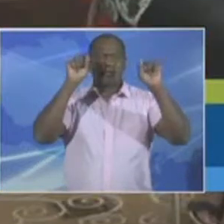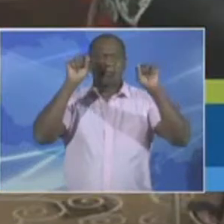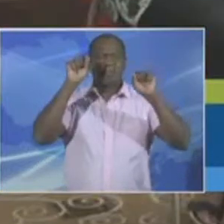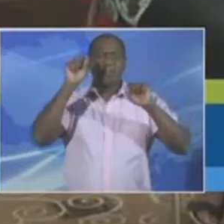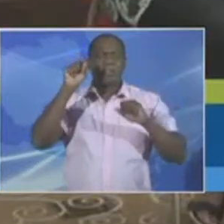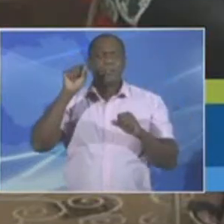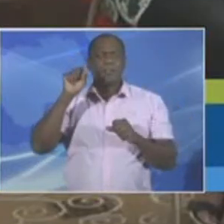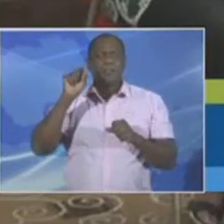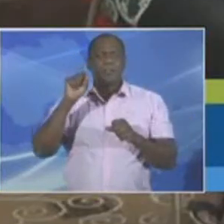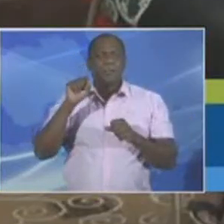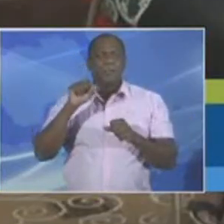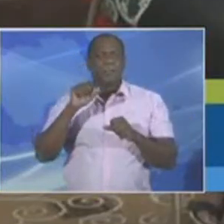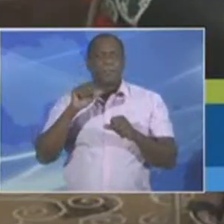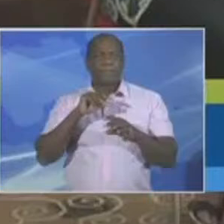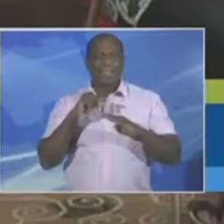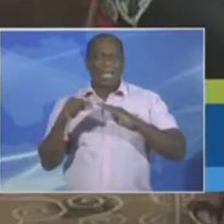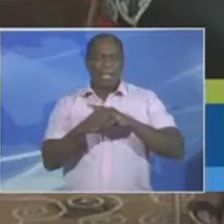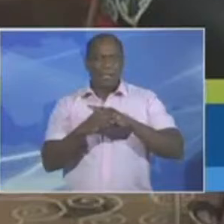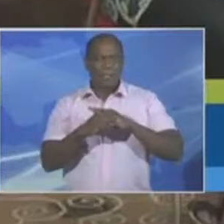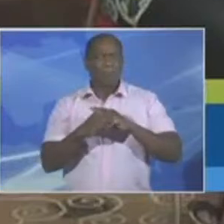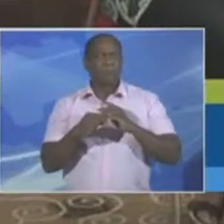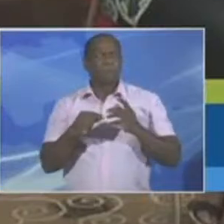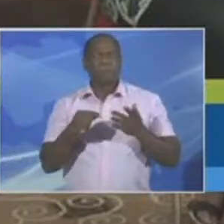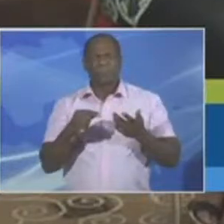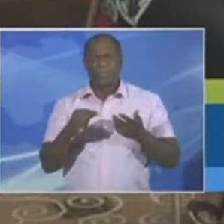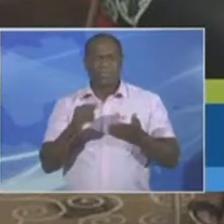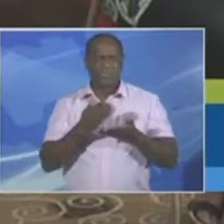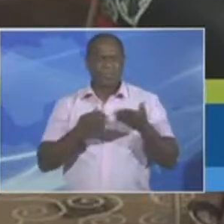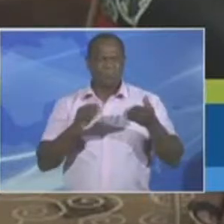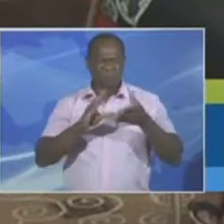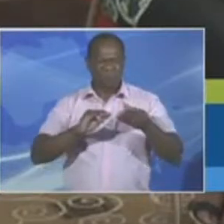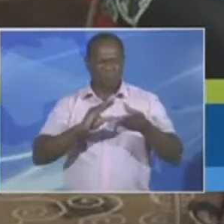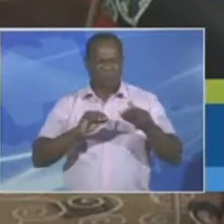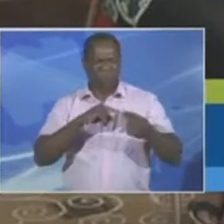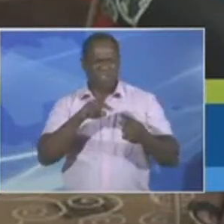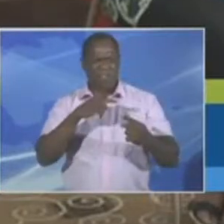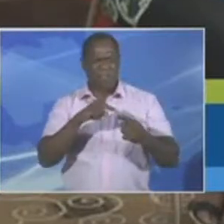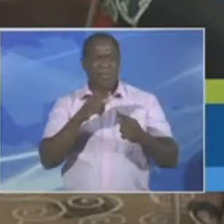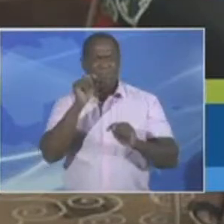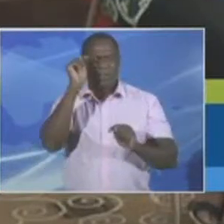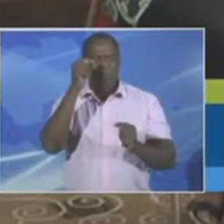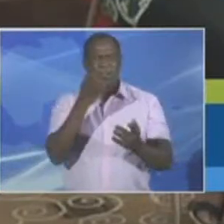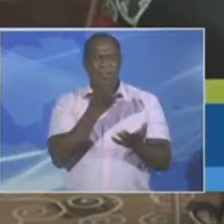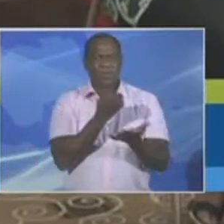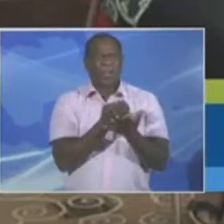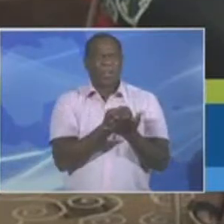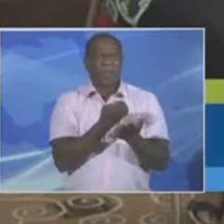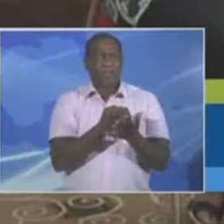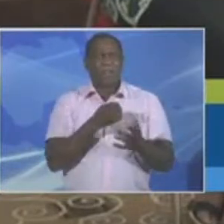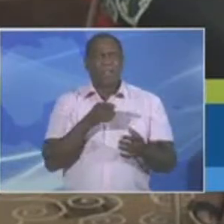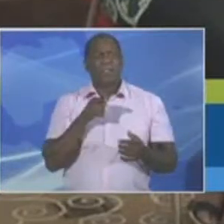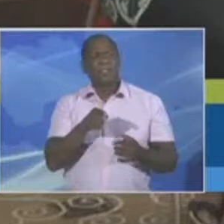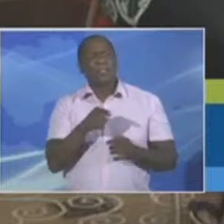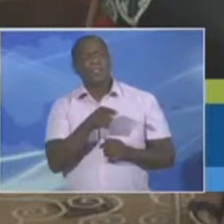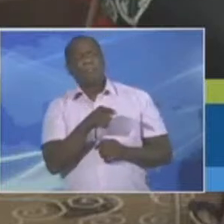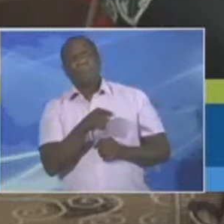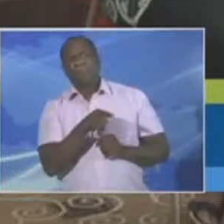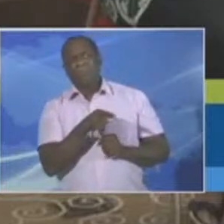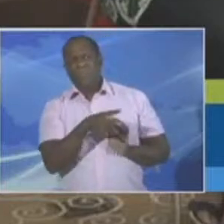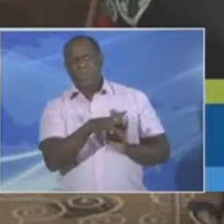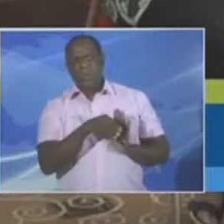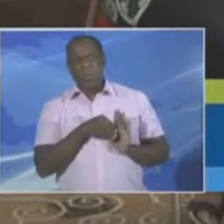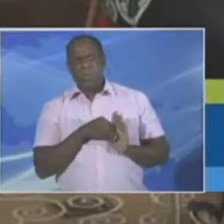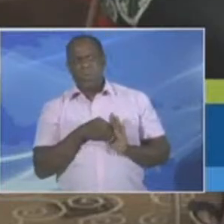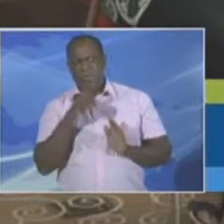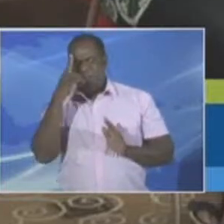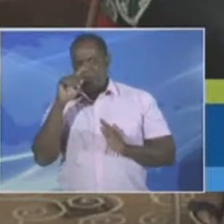and Tobago economy. And he doubled down on it earlier today, just saying that he's using it as almost like a guidepost for Guyana not to fall. What are your